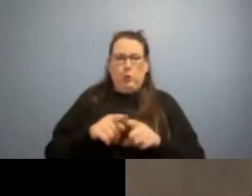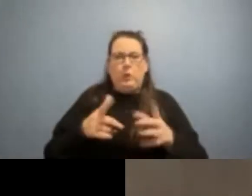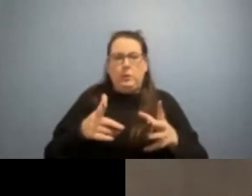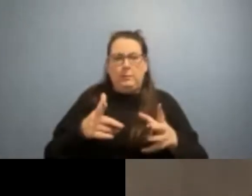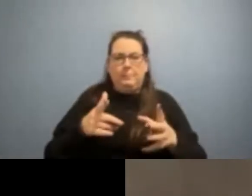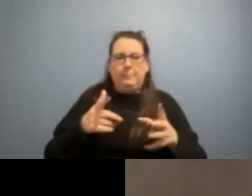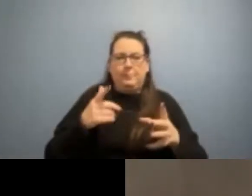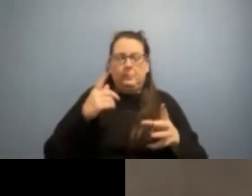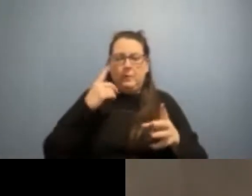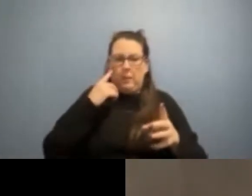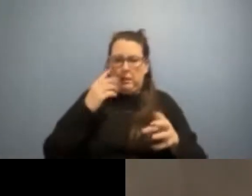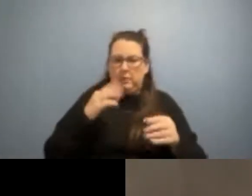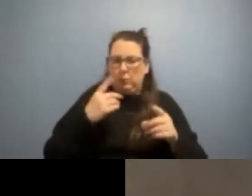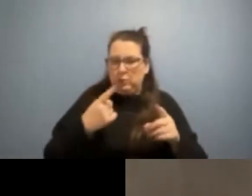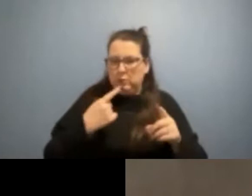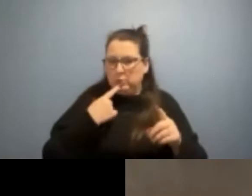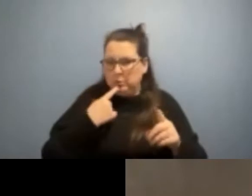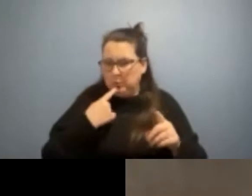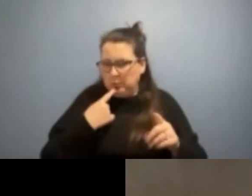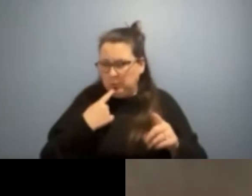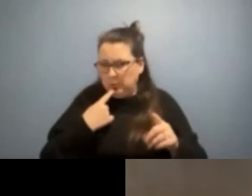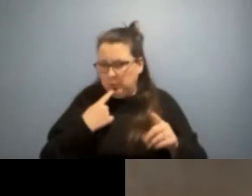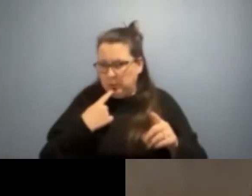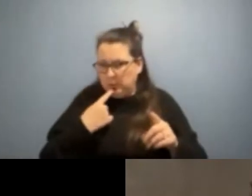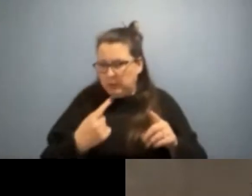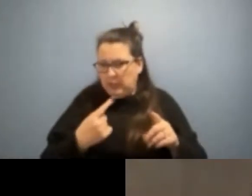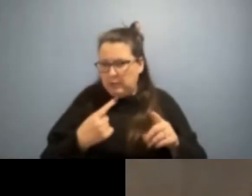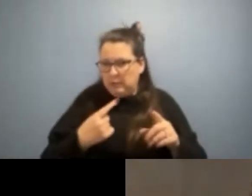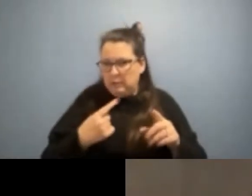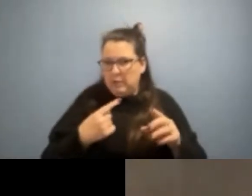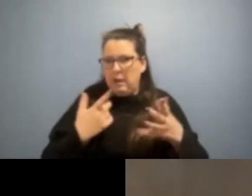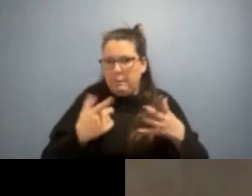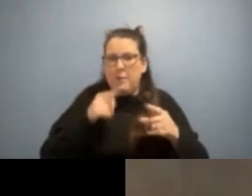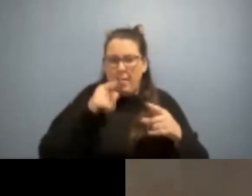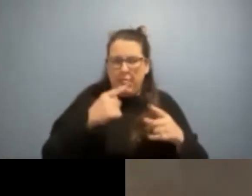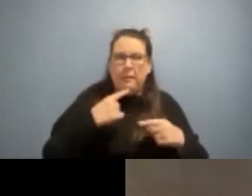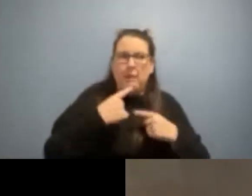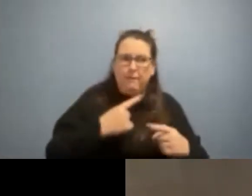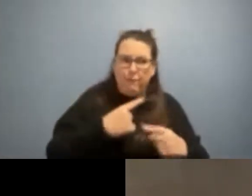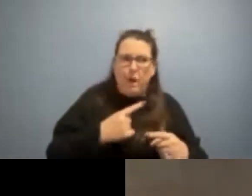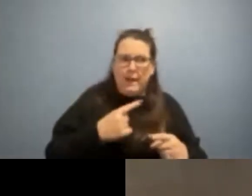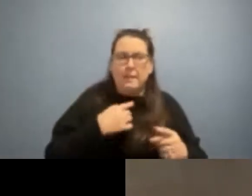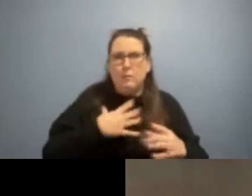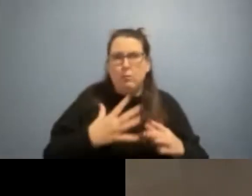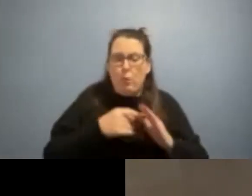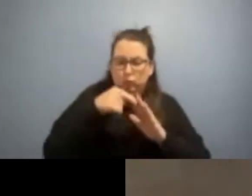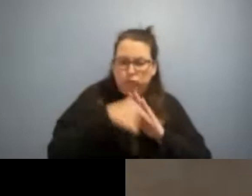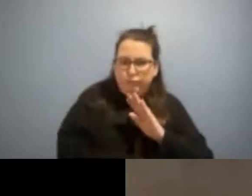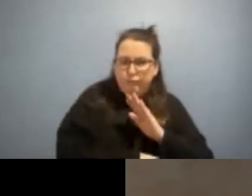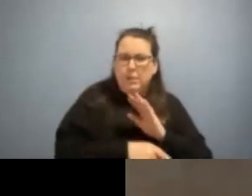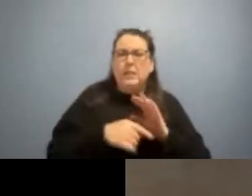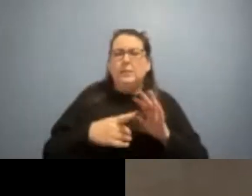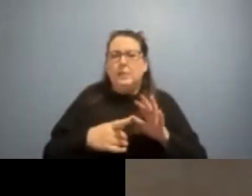some commentary here about some of this advice is quite complex, particularly for the MCG exposure site, and it has changed over